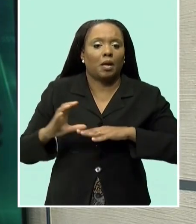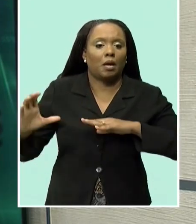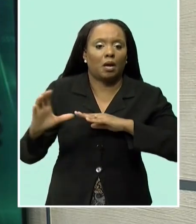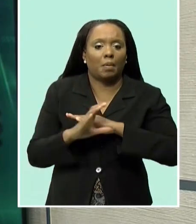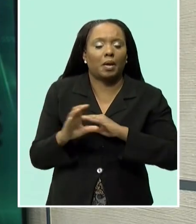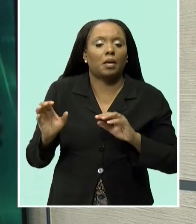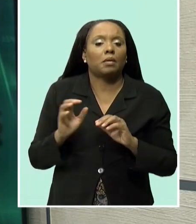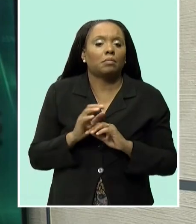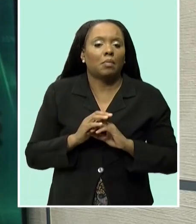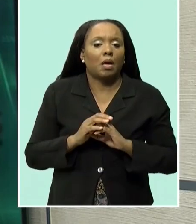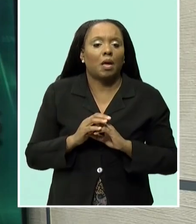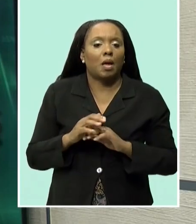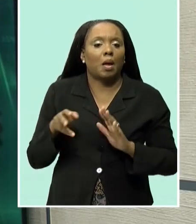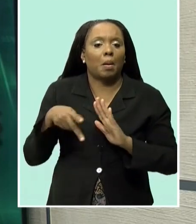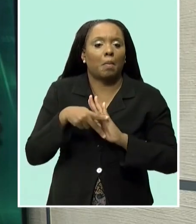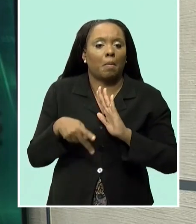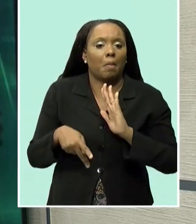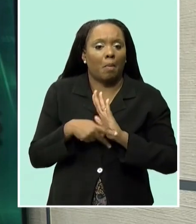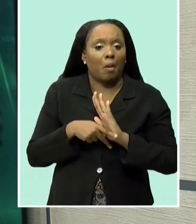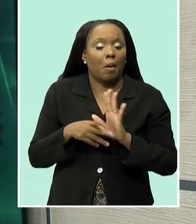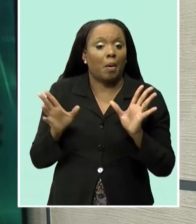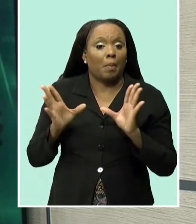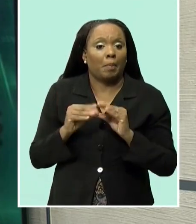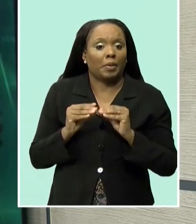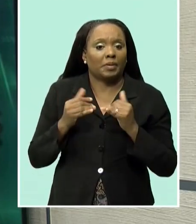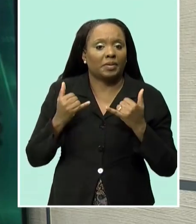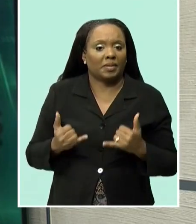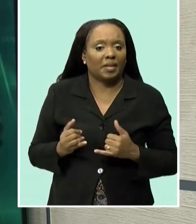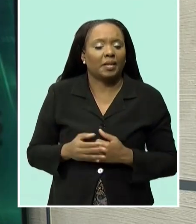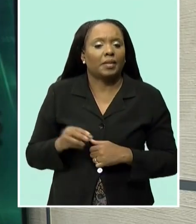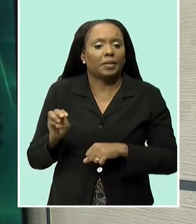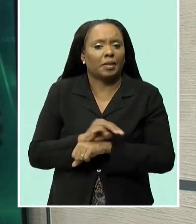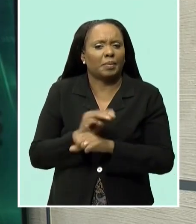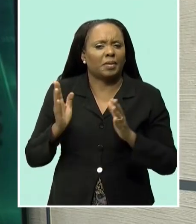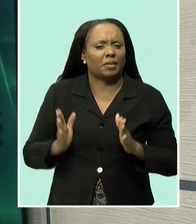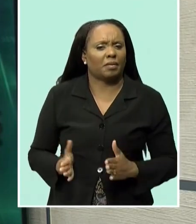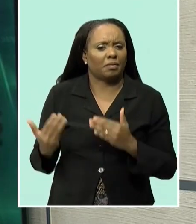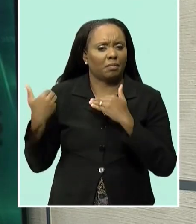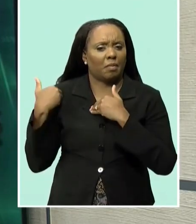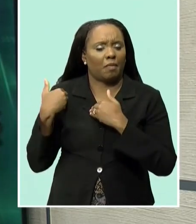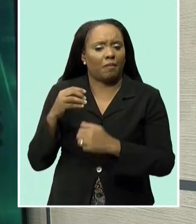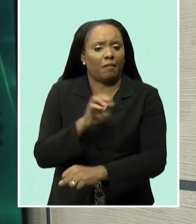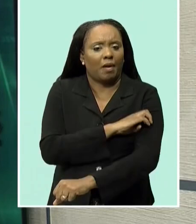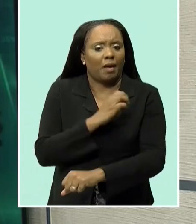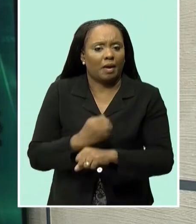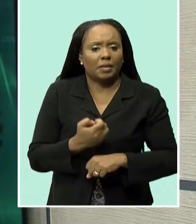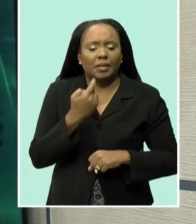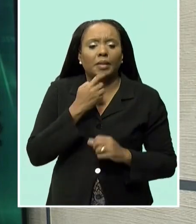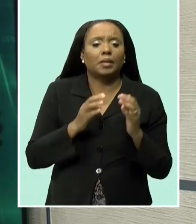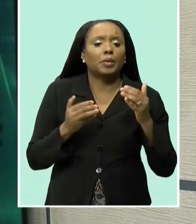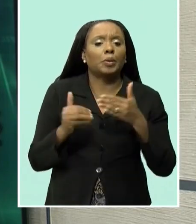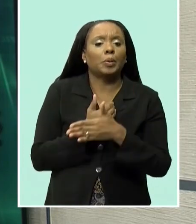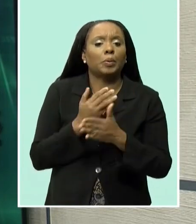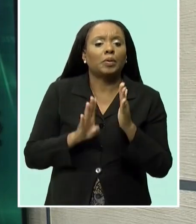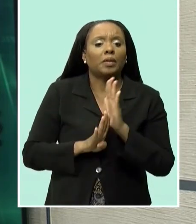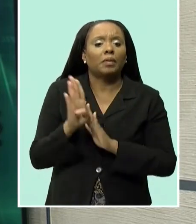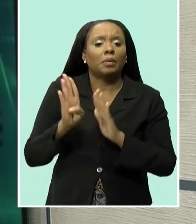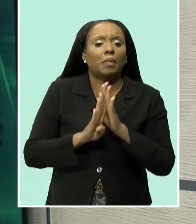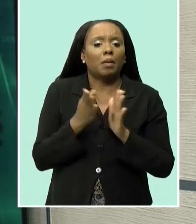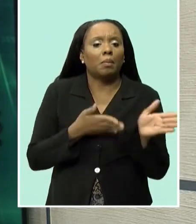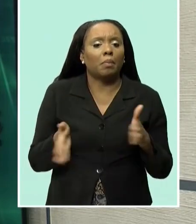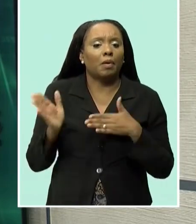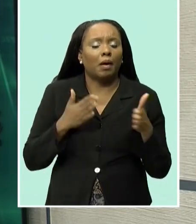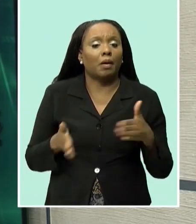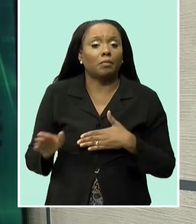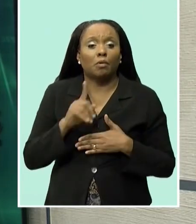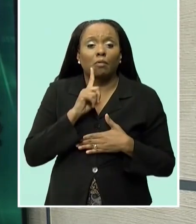lab policy at a meeting today. In addressing the gathering, Minister of Energy and Business, Carrie Simmons, says the new developmental strategy